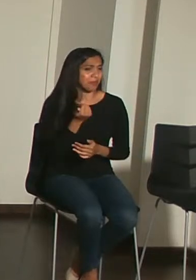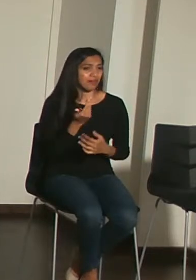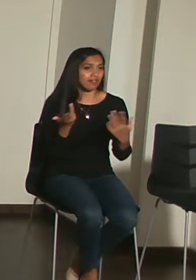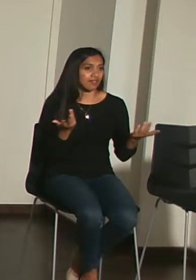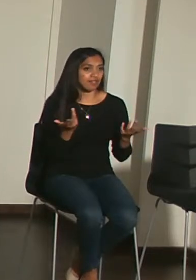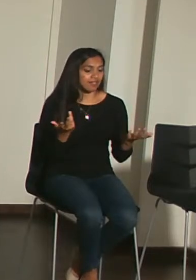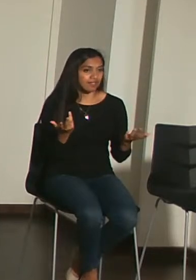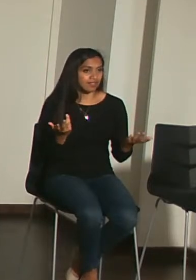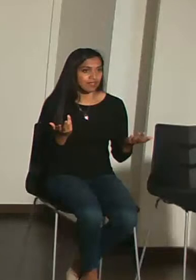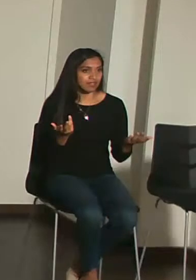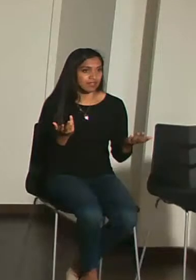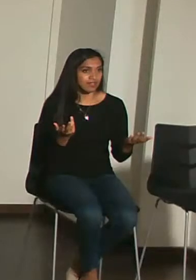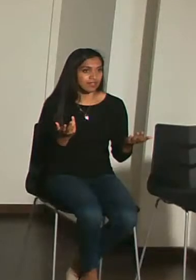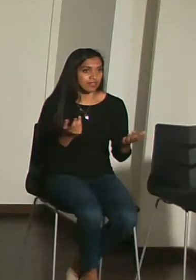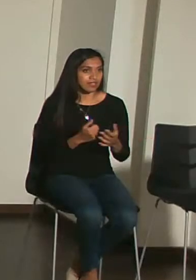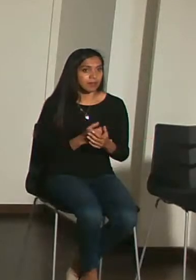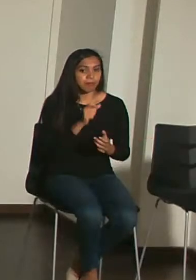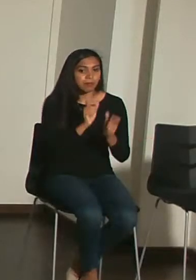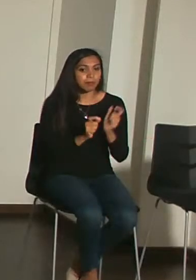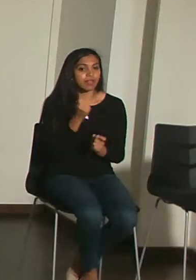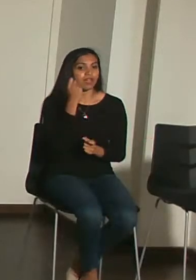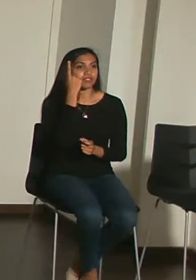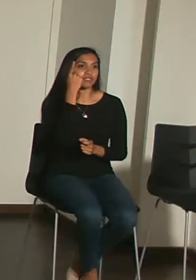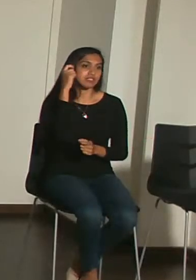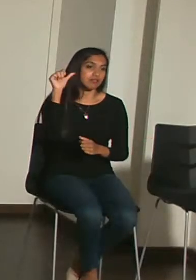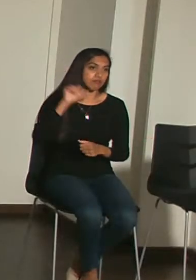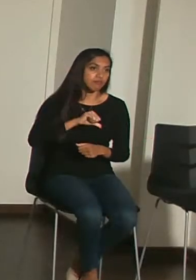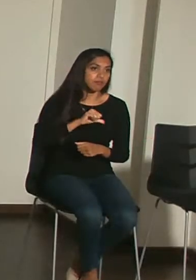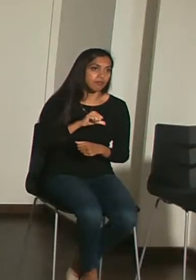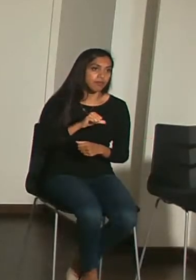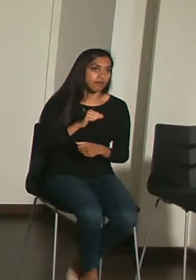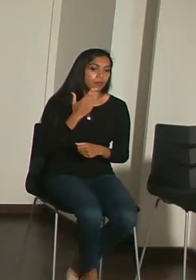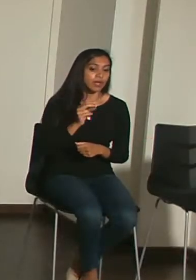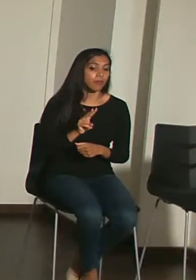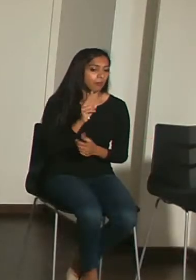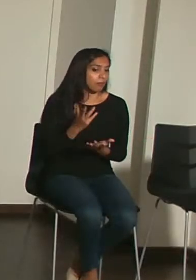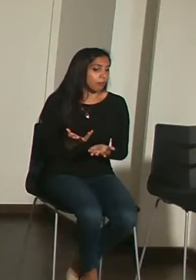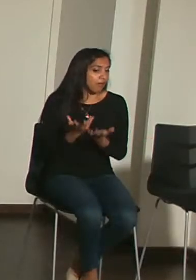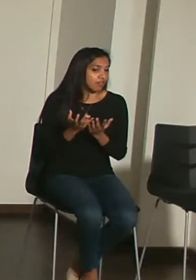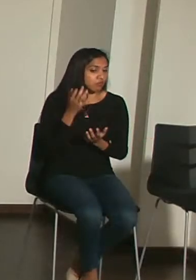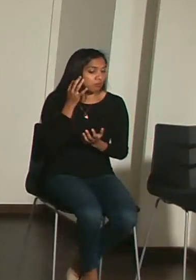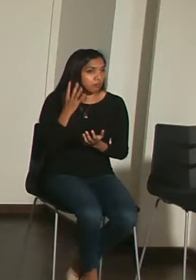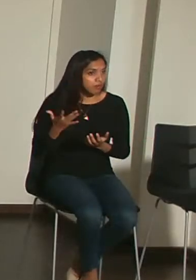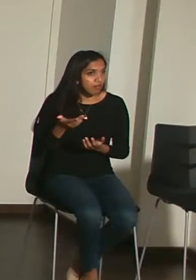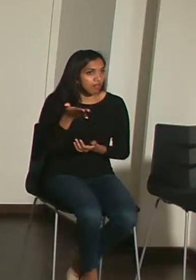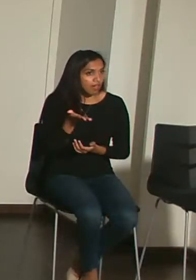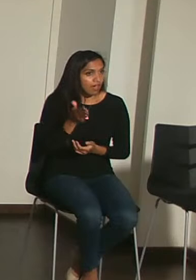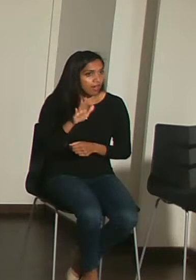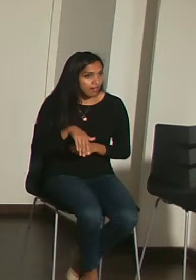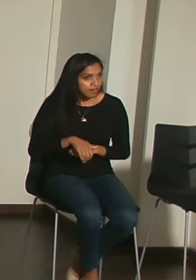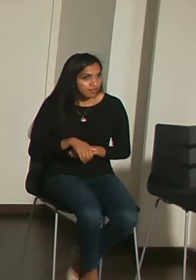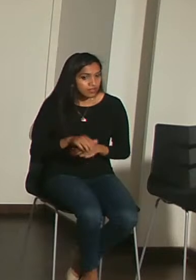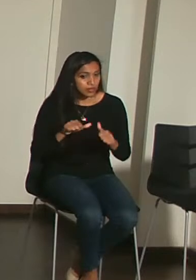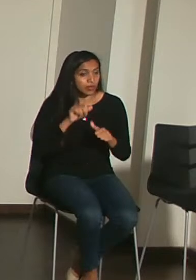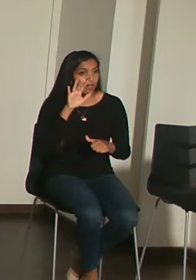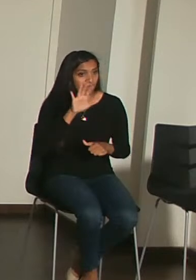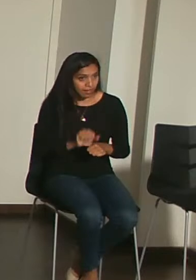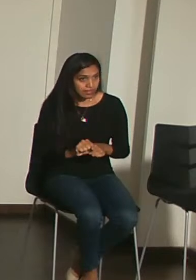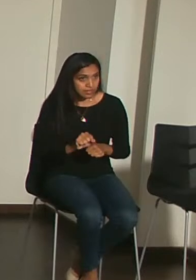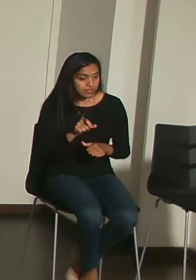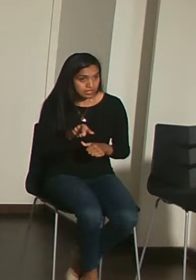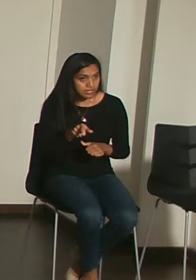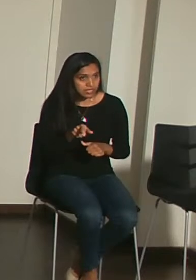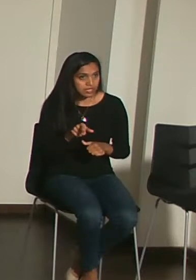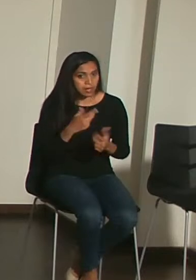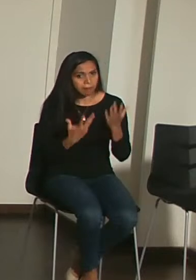what. So or you're just not able to understand what that value is, that you're not able to access it. And so access, maybe the work,